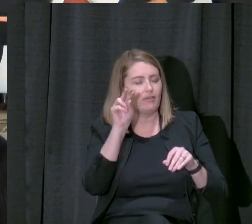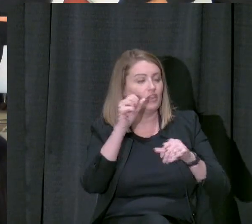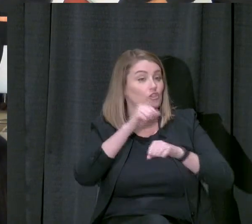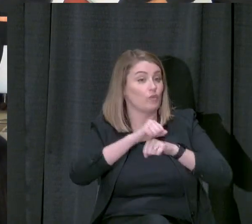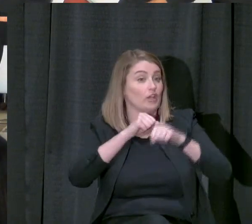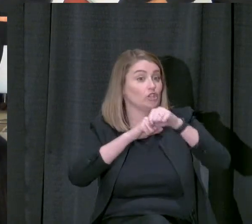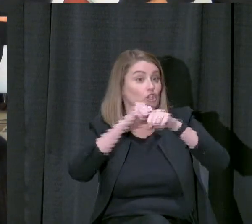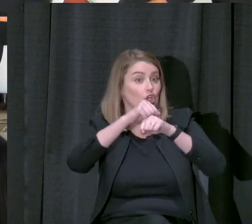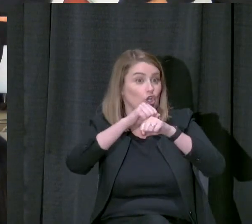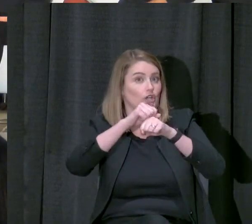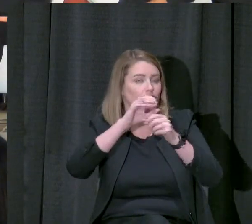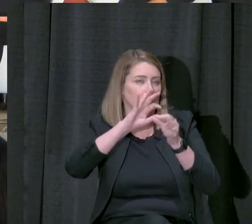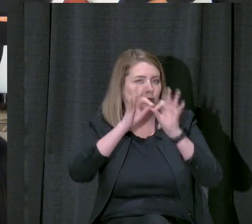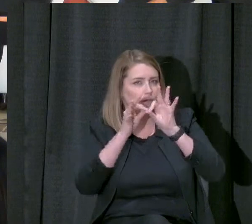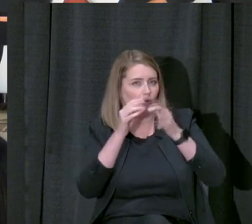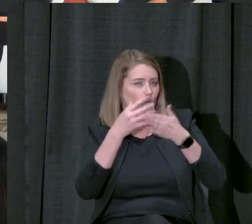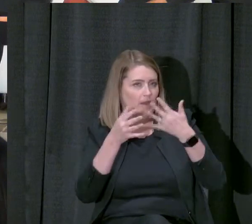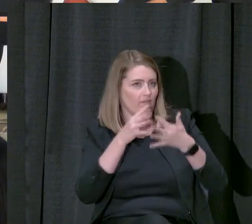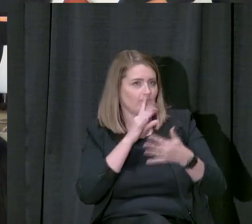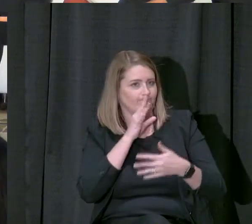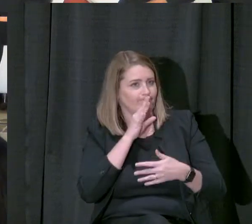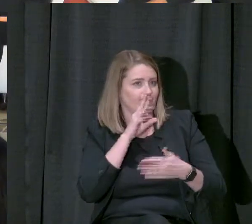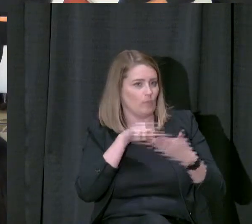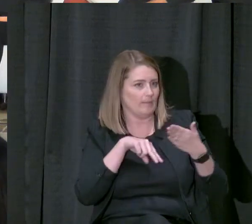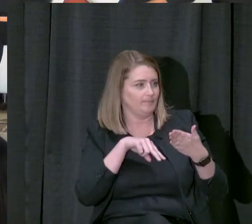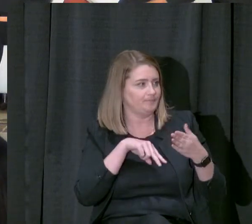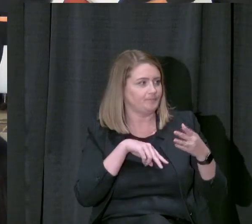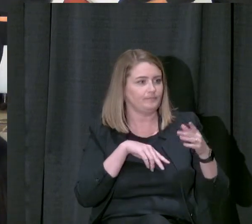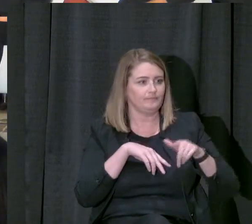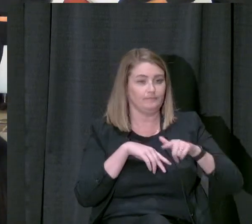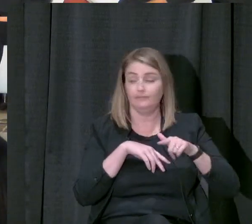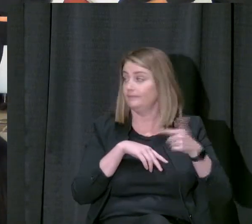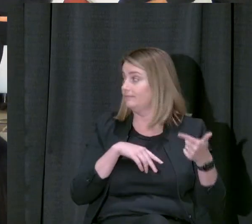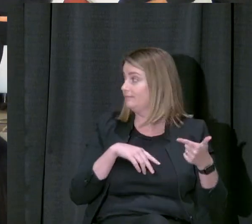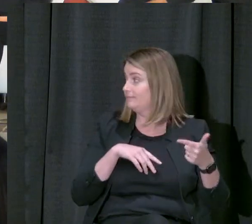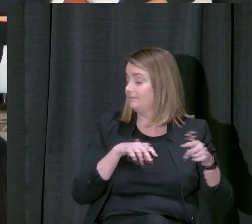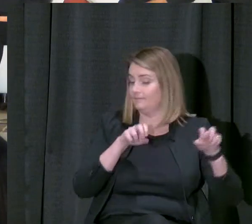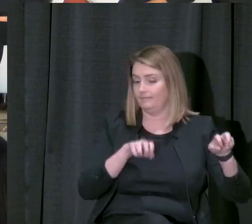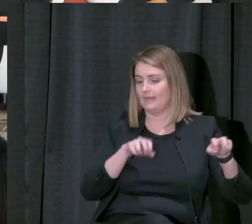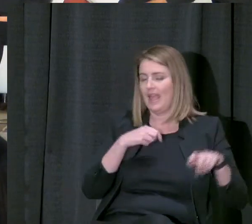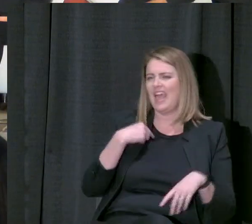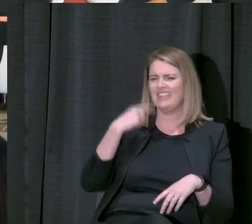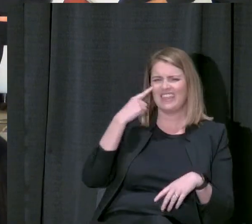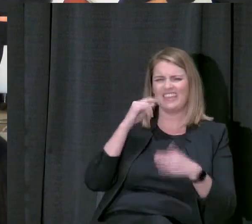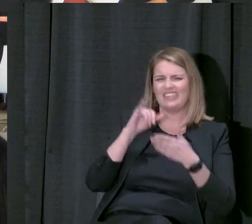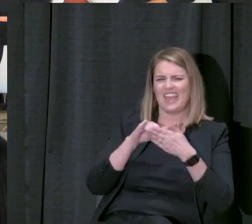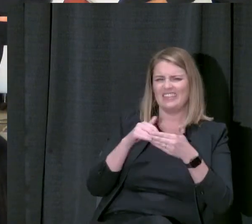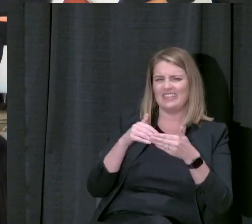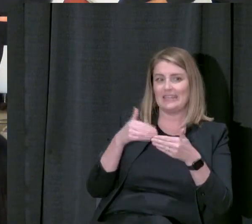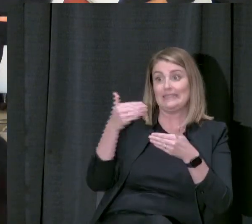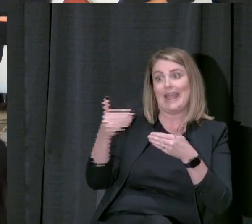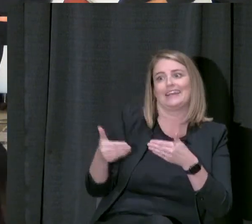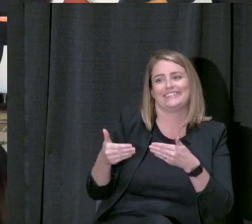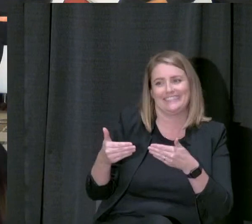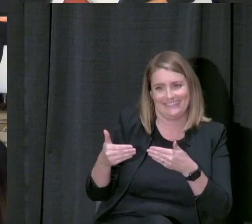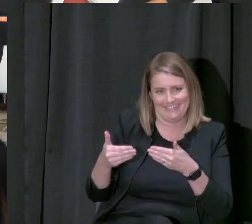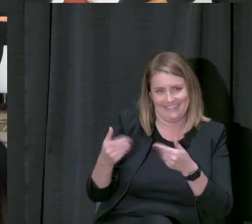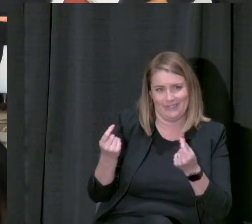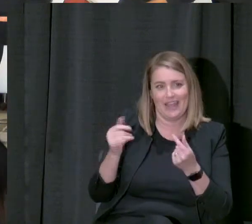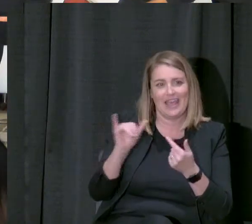structure of whatever is being read? I think that's the next step, right? I think as of now, it's basically like a Swiss